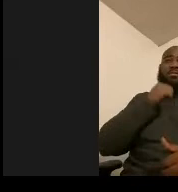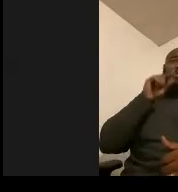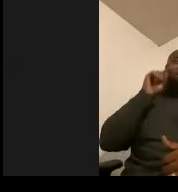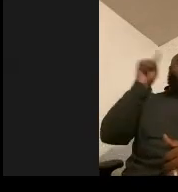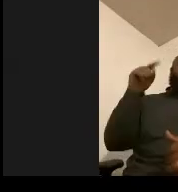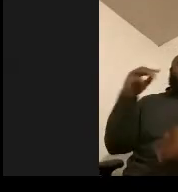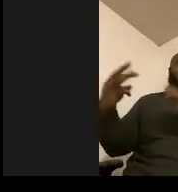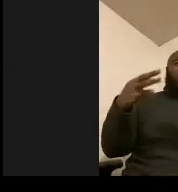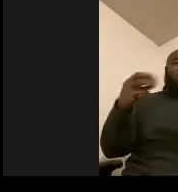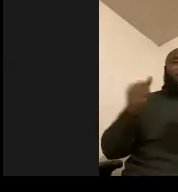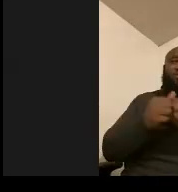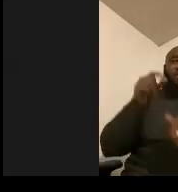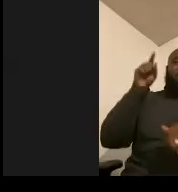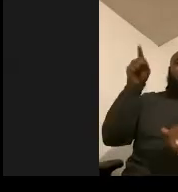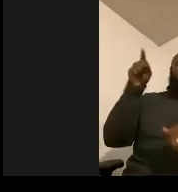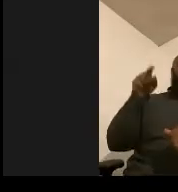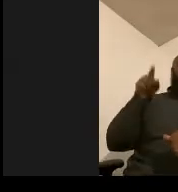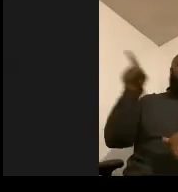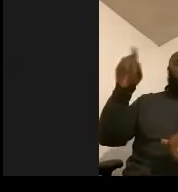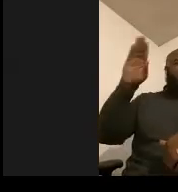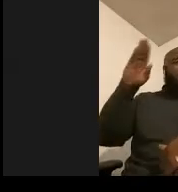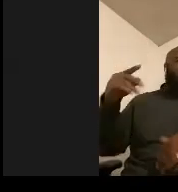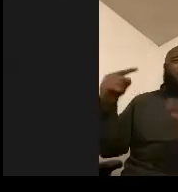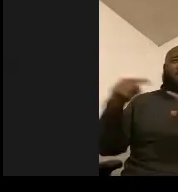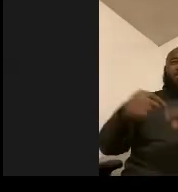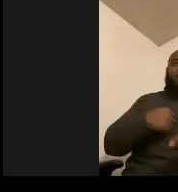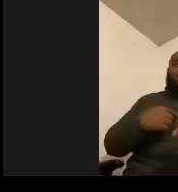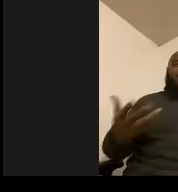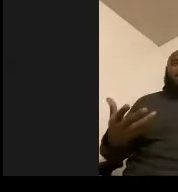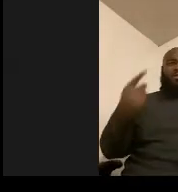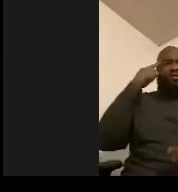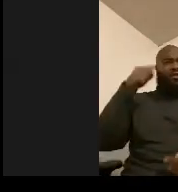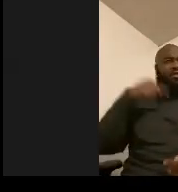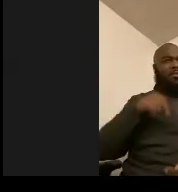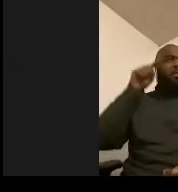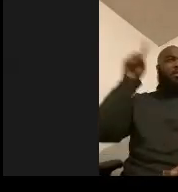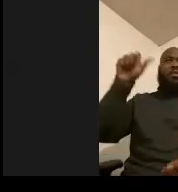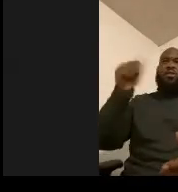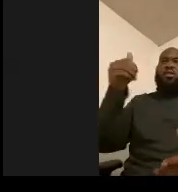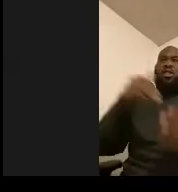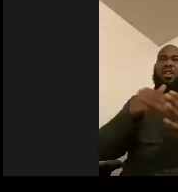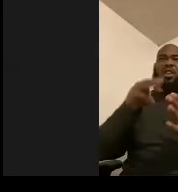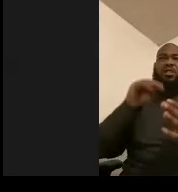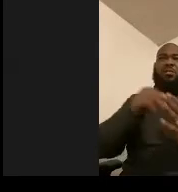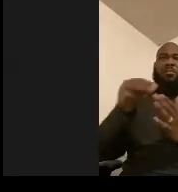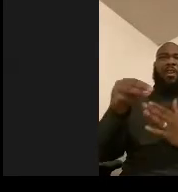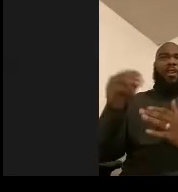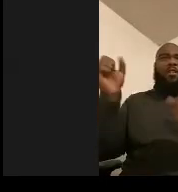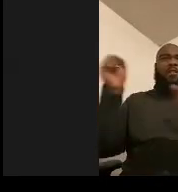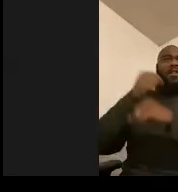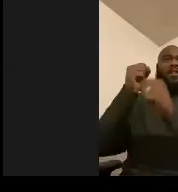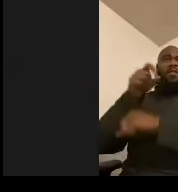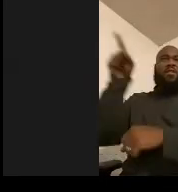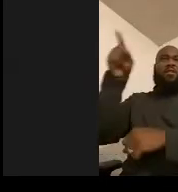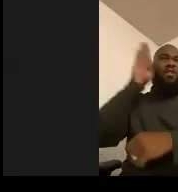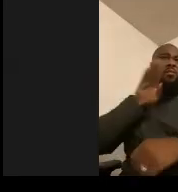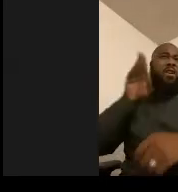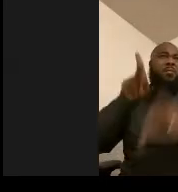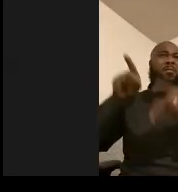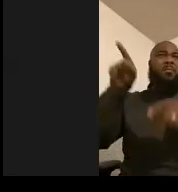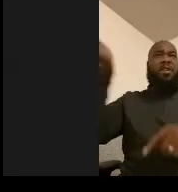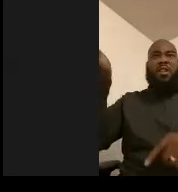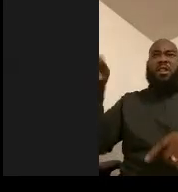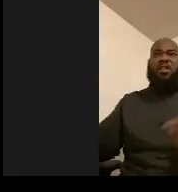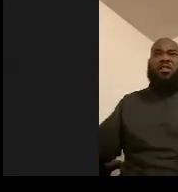Viet Cong ever called me the N-word. Why should I go 10,000 miles from home and drop bombs and bullets on brown people in Vietnam,